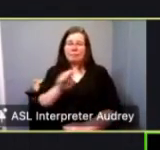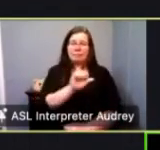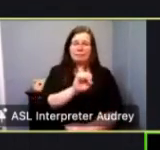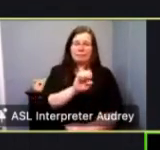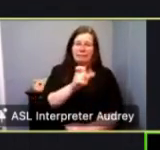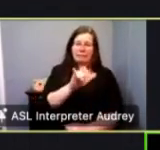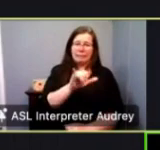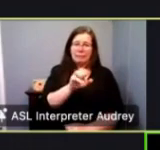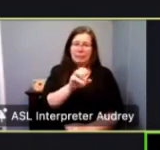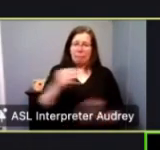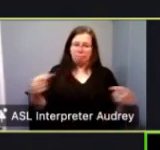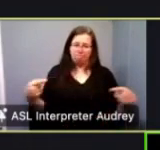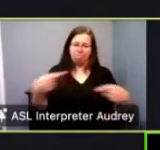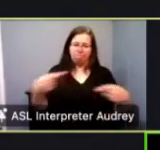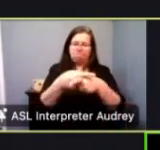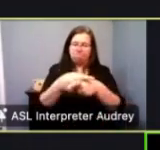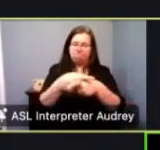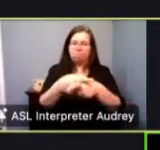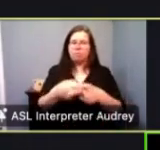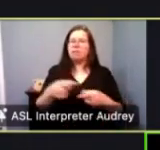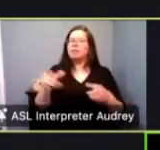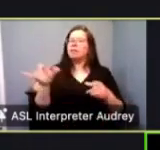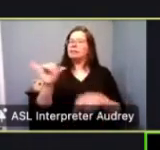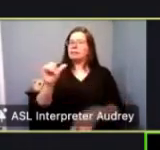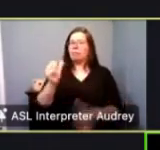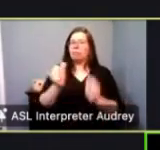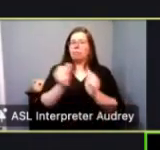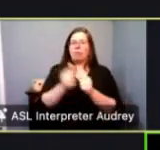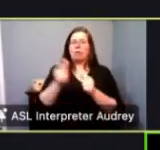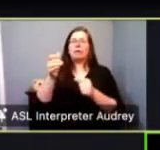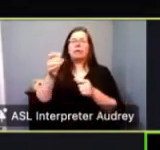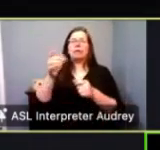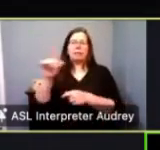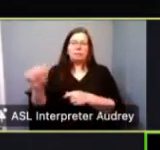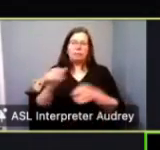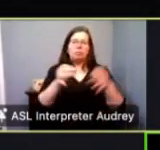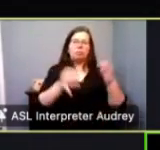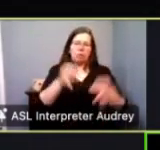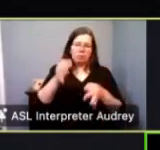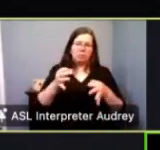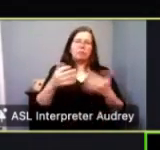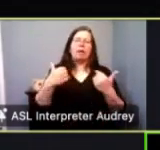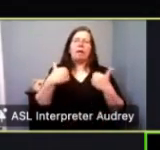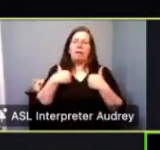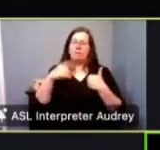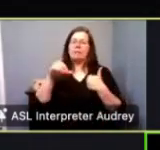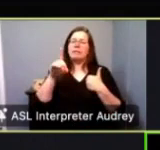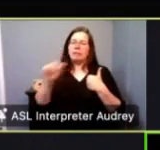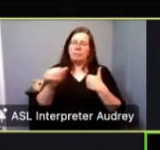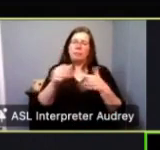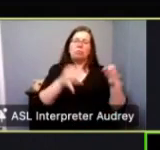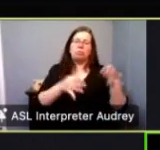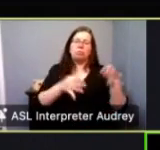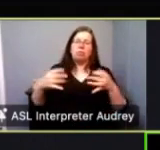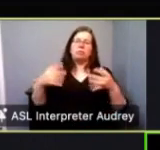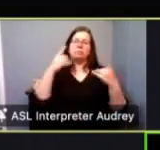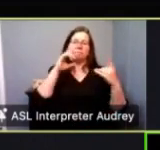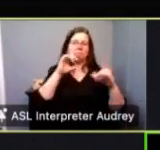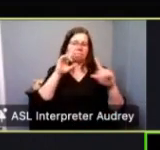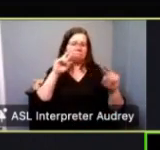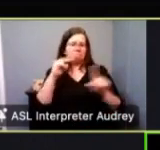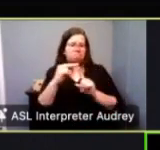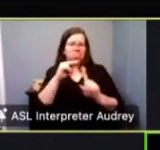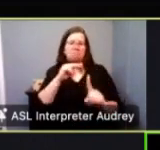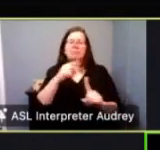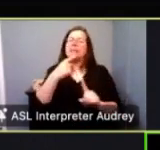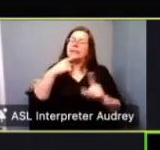and experiences. Disability justice framework uses the same idea. The disability justice framework applies this concept by explaining